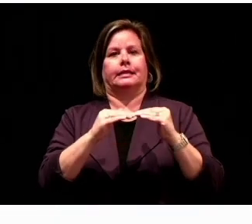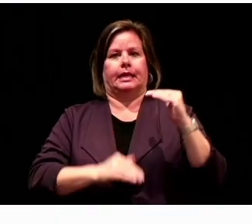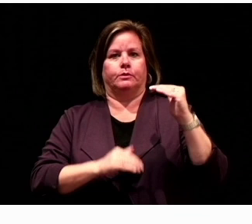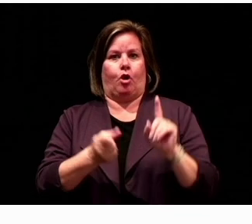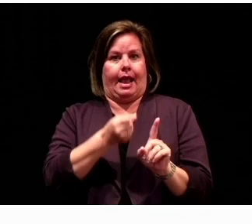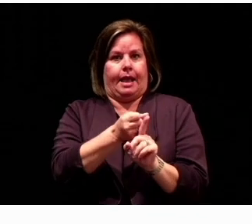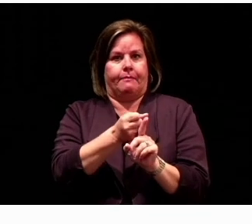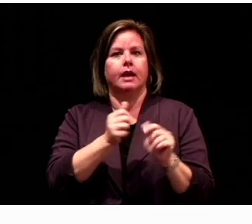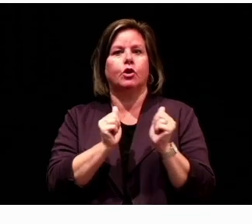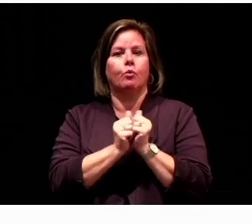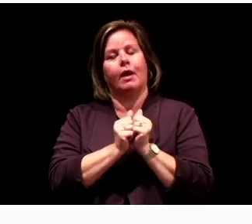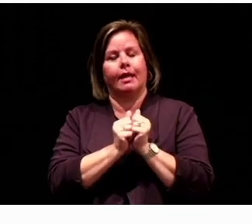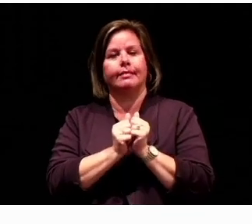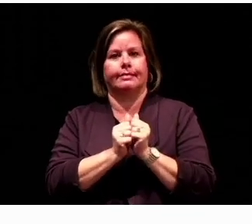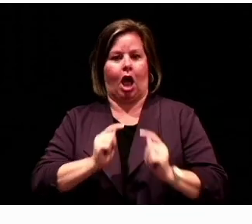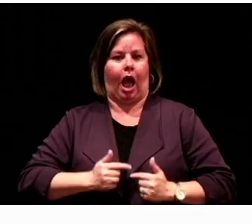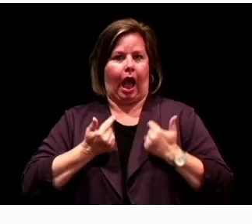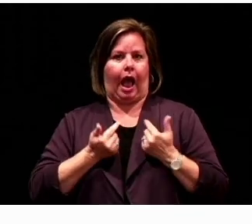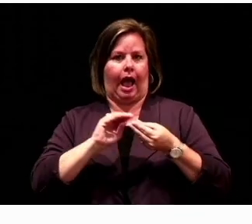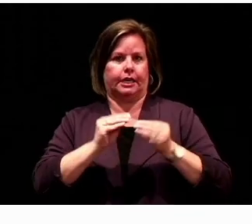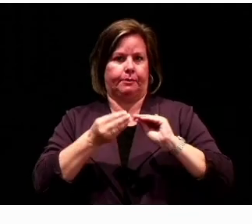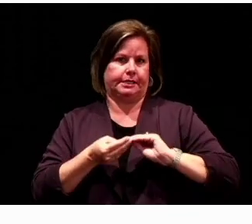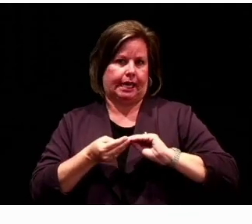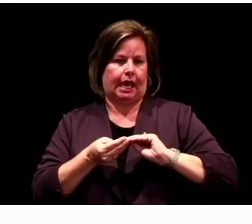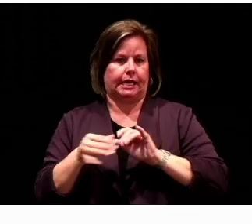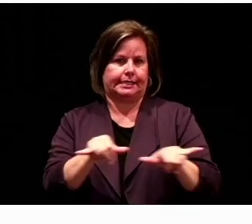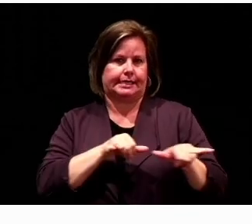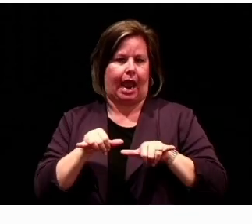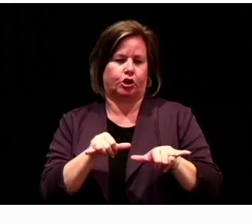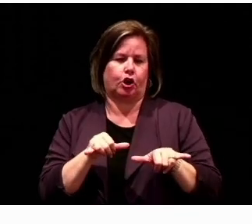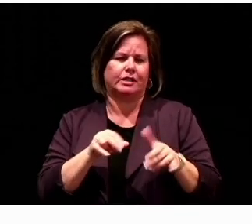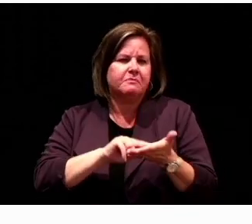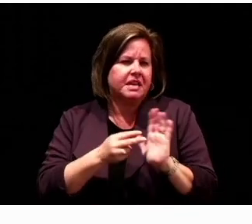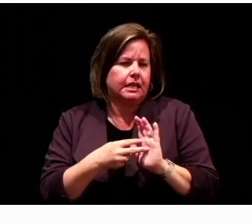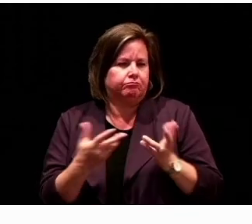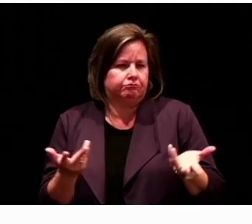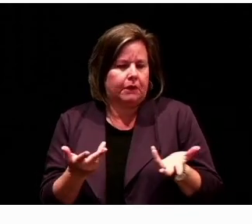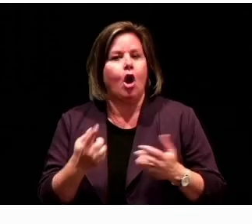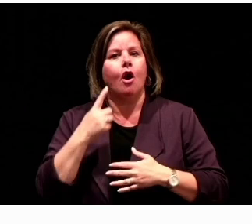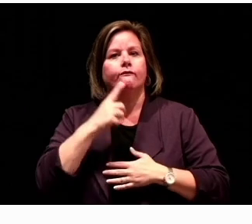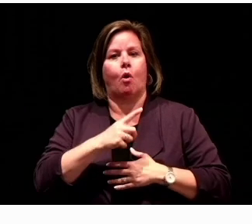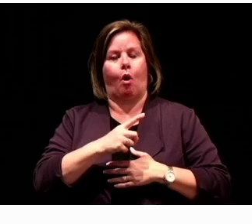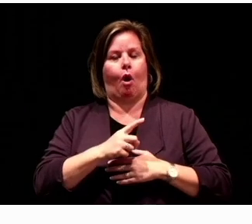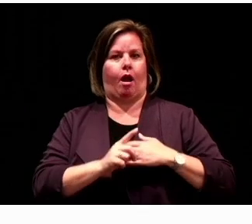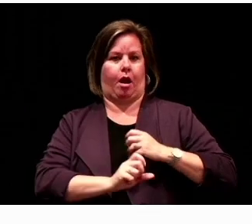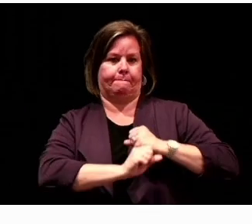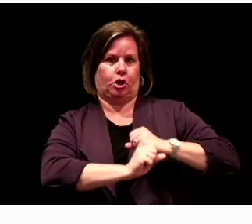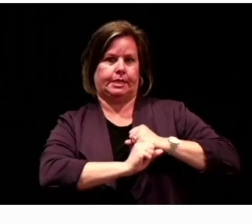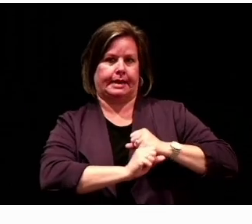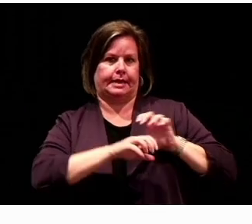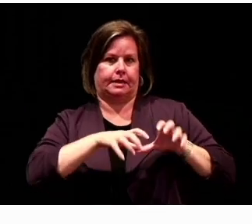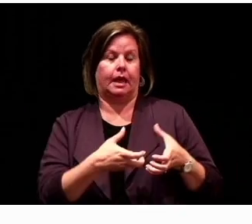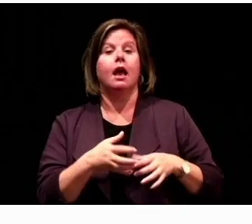All right. Good afternoon, everyone. I know we're getting to the end of a long day of presentations. So like Valerie said, my name is